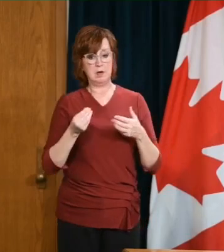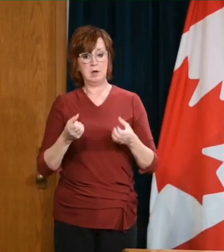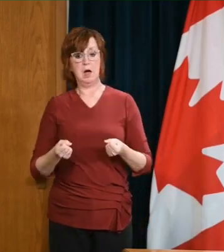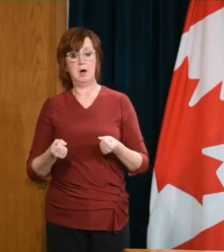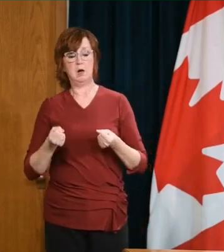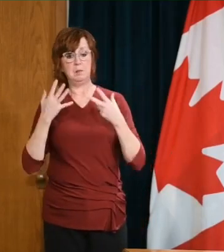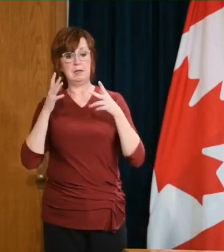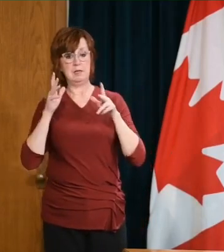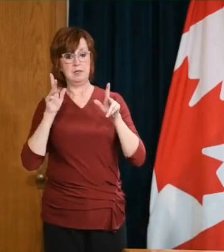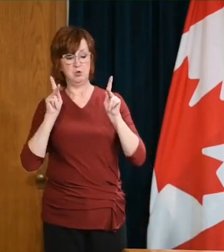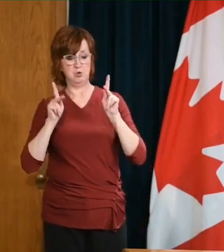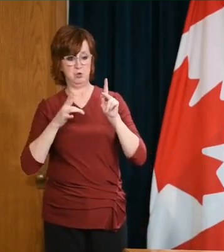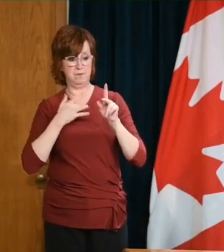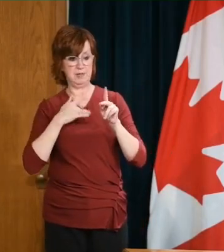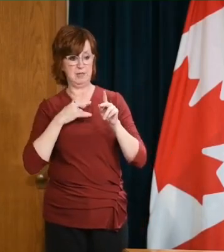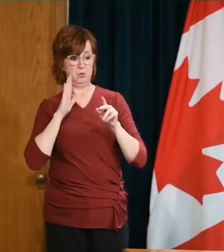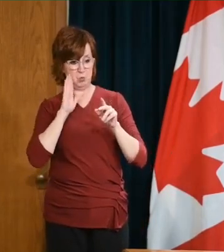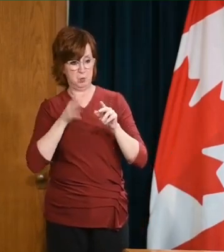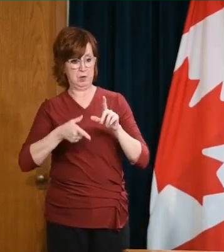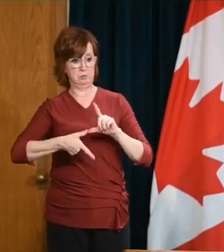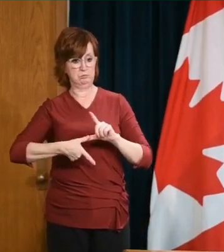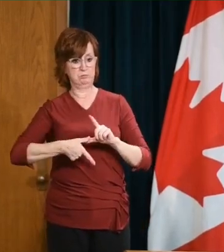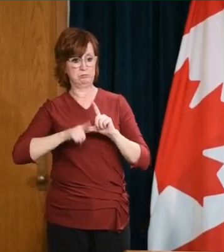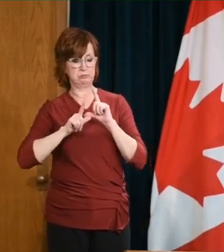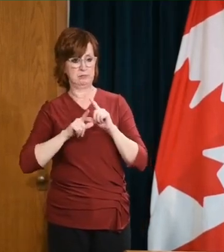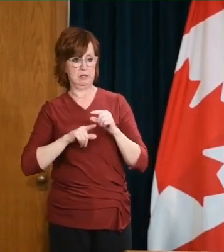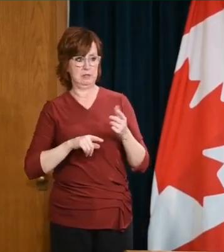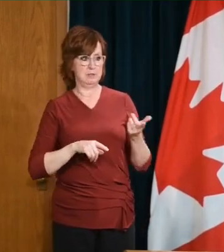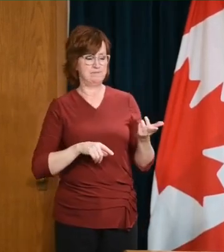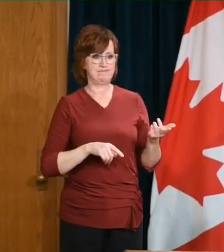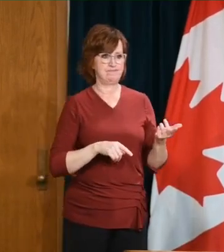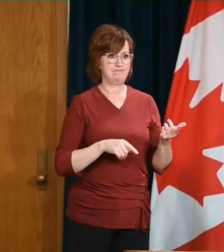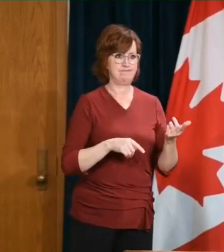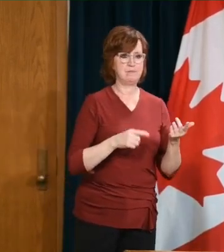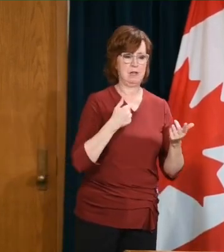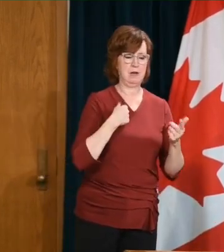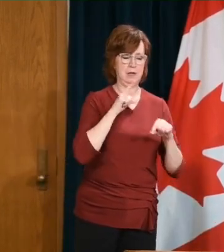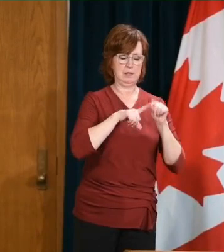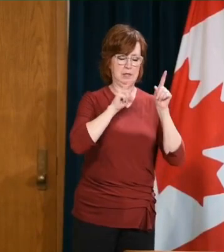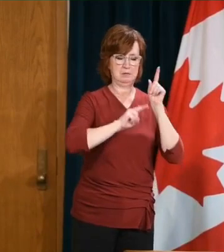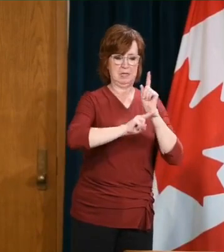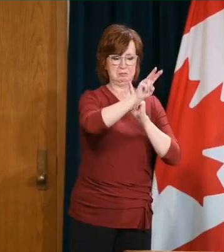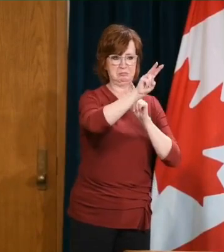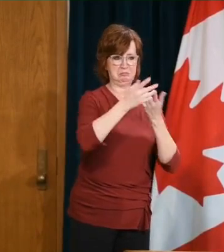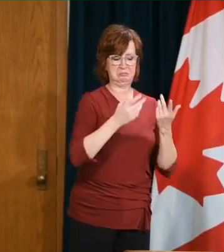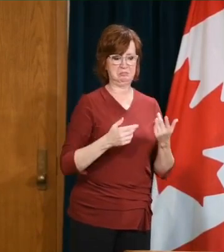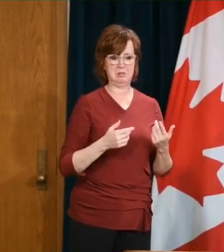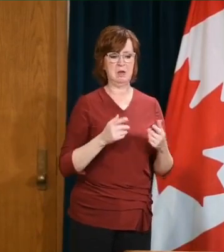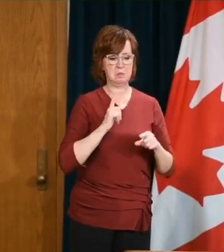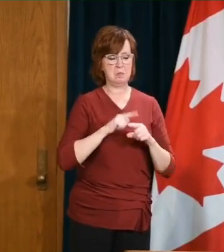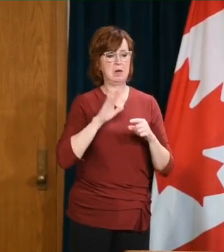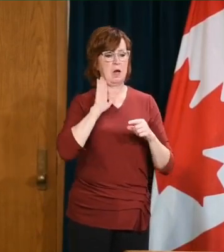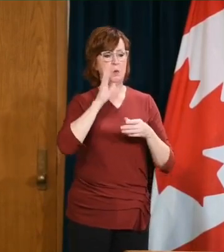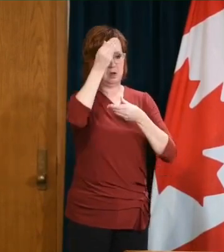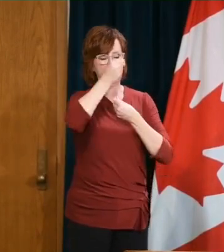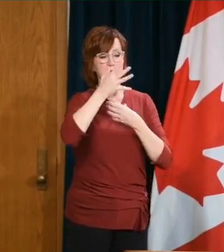So I think from my side, I'll say that we will share that information as it becomes available from the regulatory authorities, but I'll